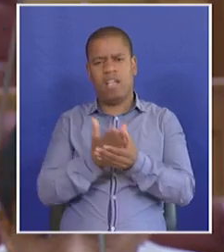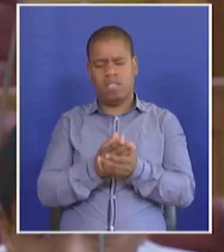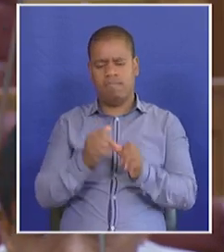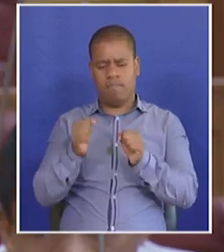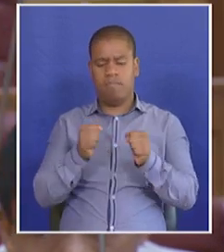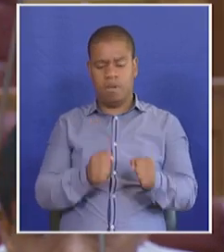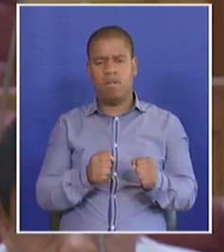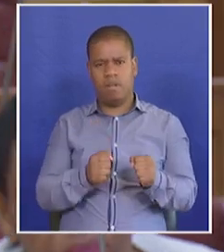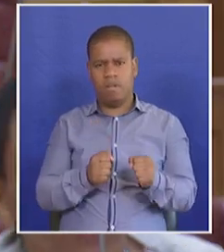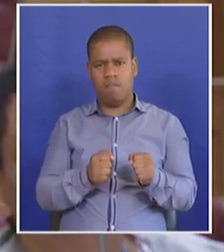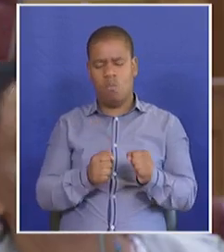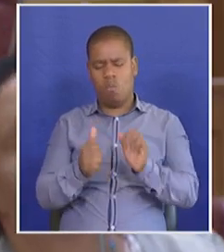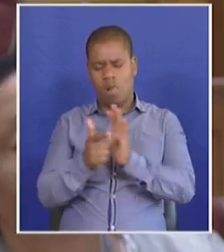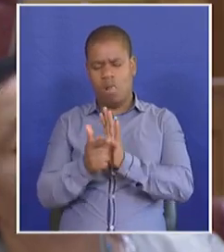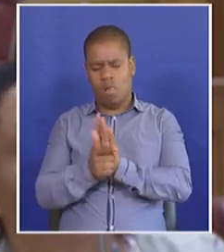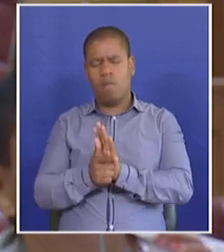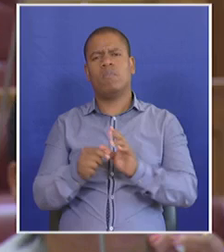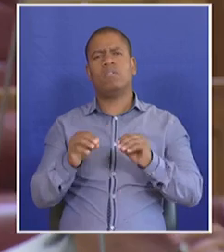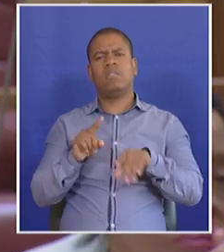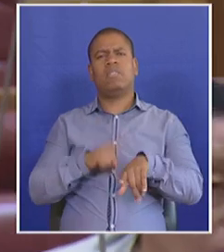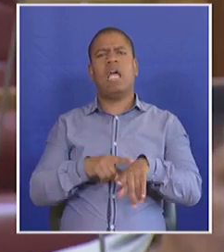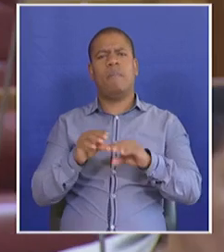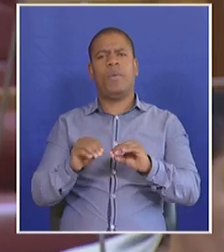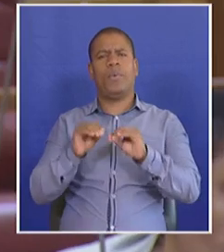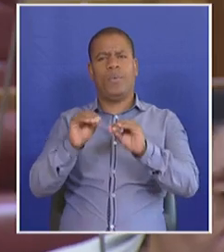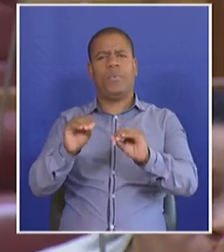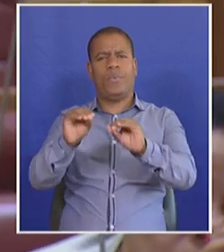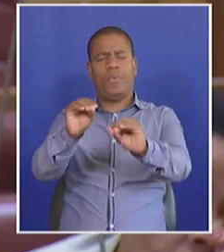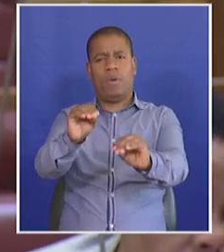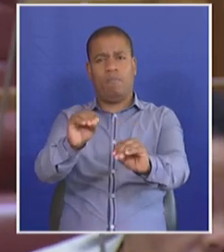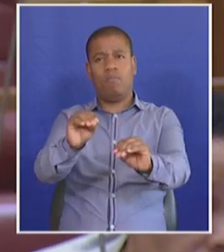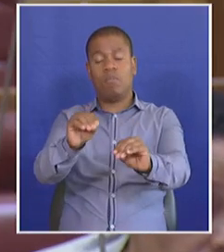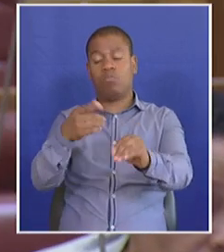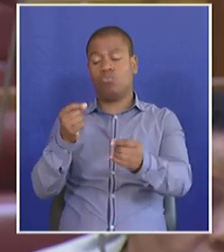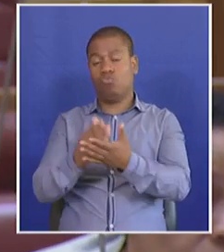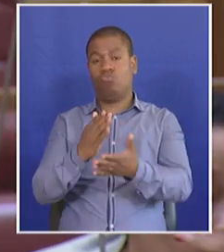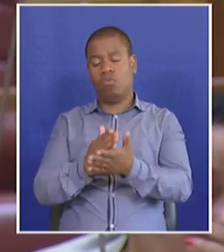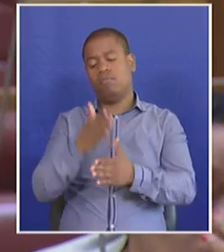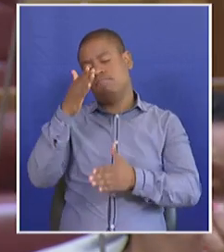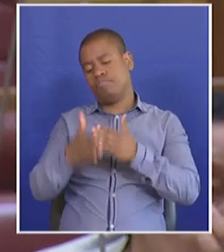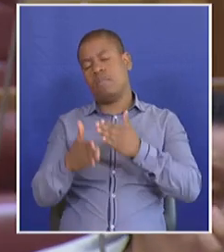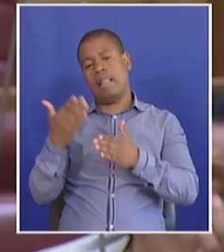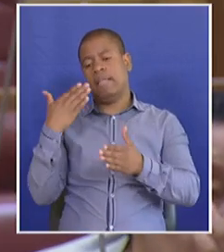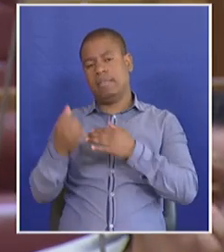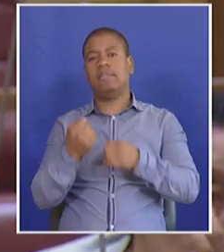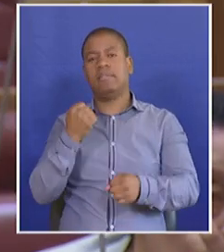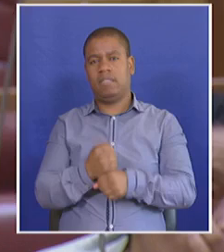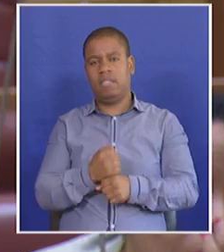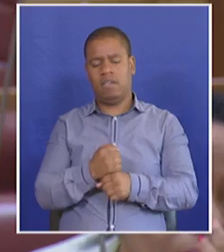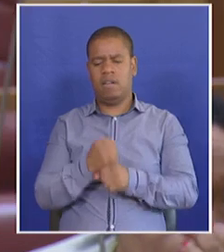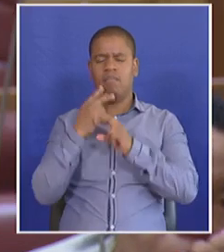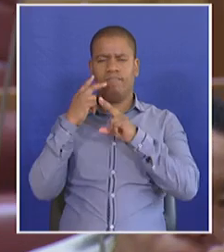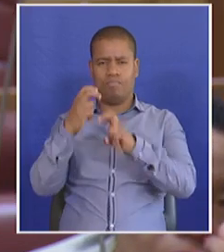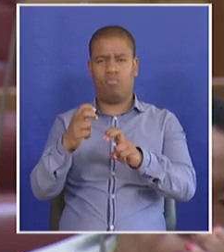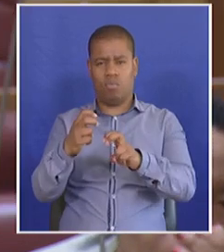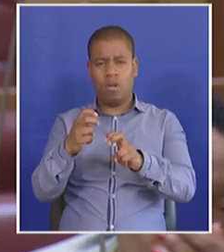unresolved for over a period of time. And in that regard, towards the end of last year, we conducted a